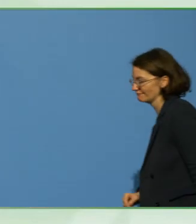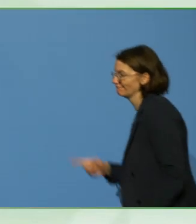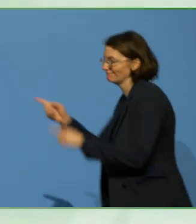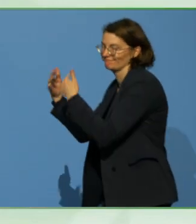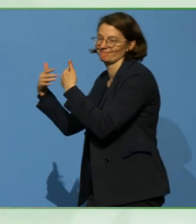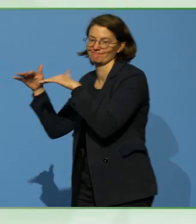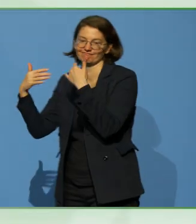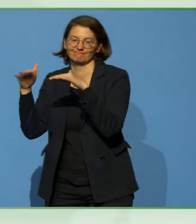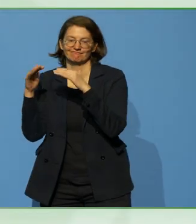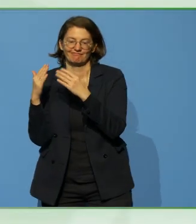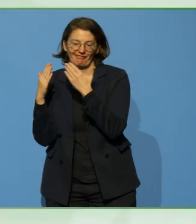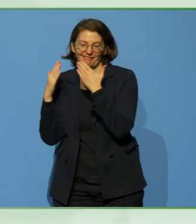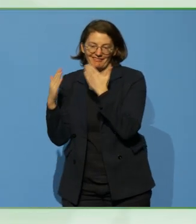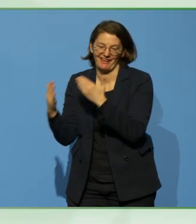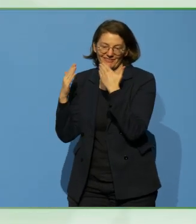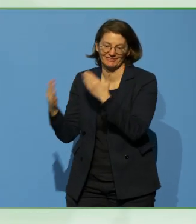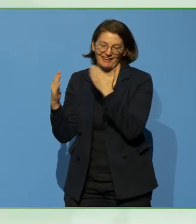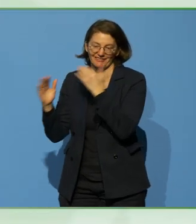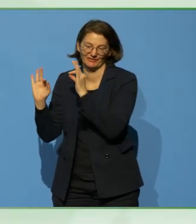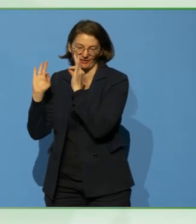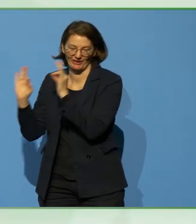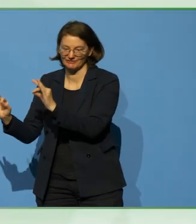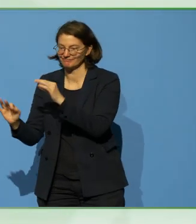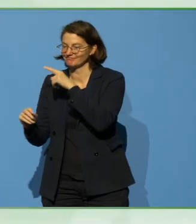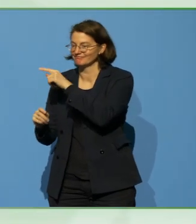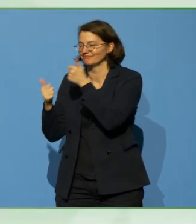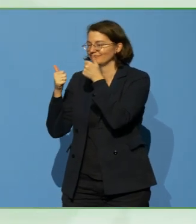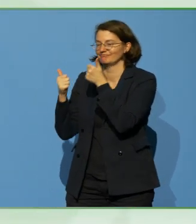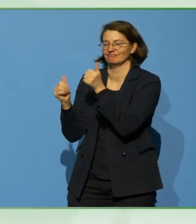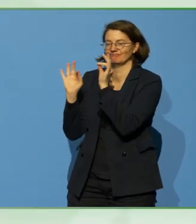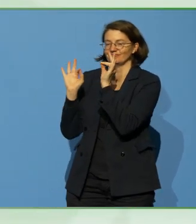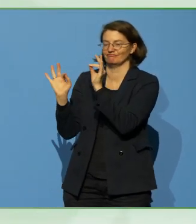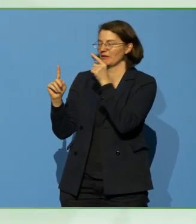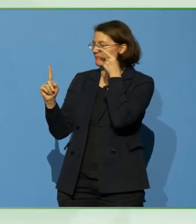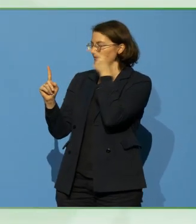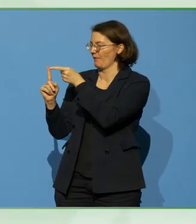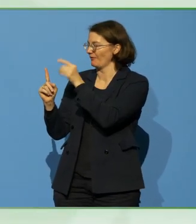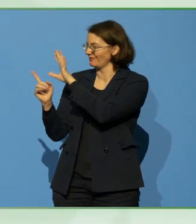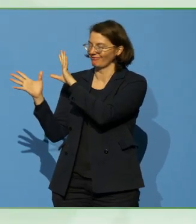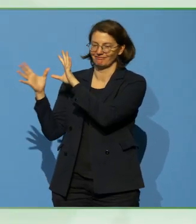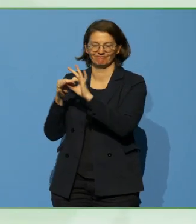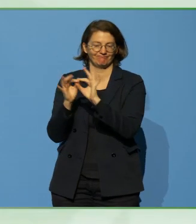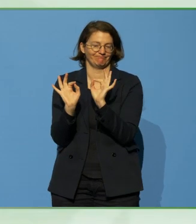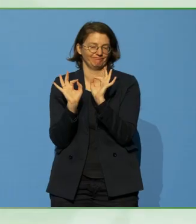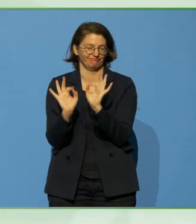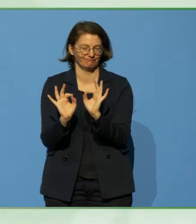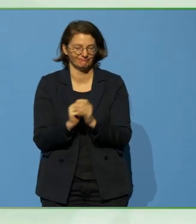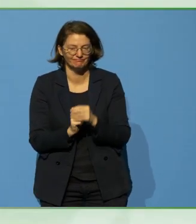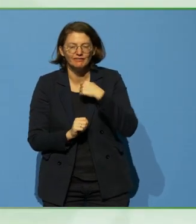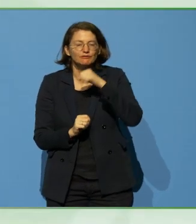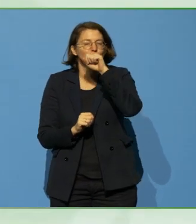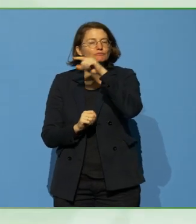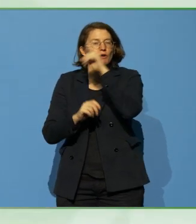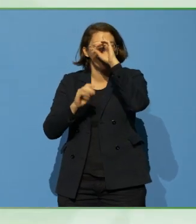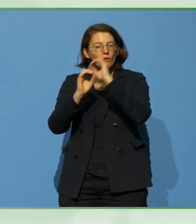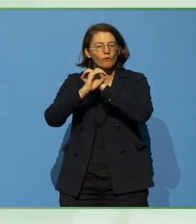of closing on then, I really love the concept of the fact that you're thinking about all of these things in parallel. You're continuing to do kind of